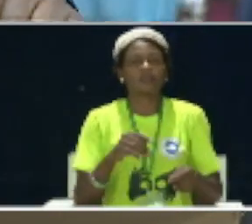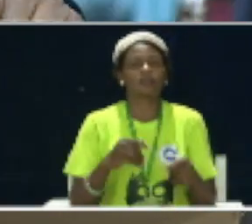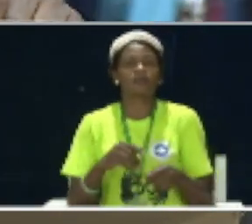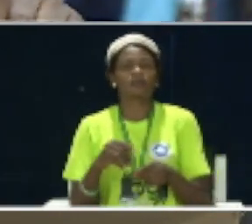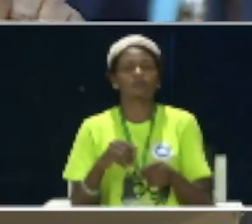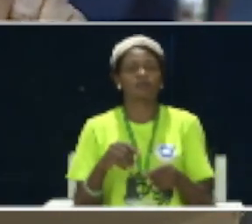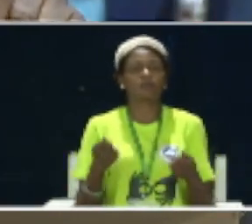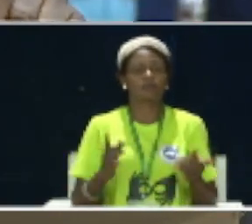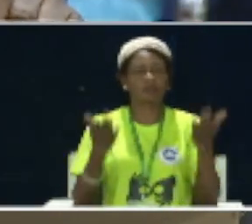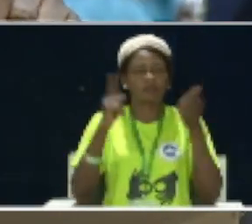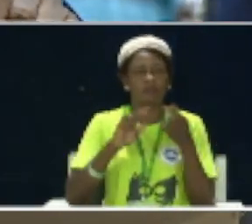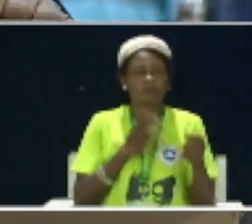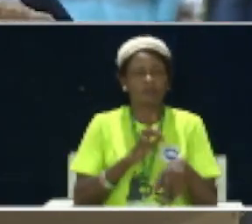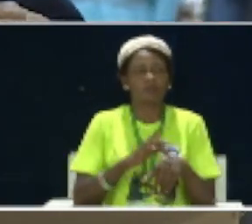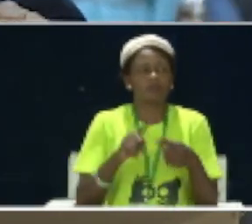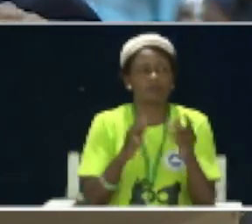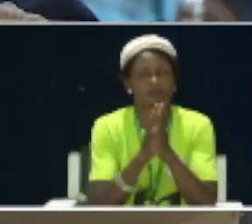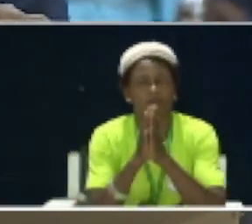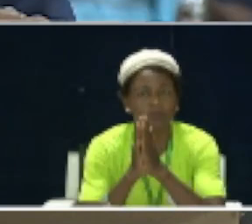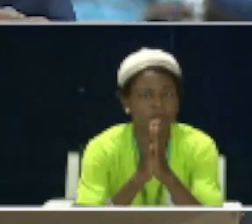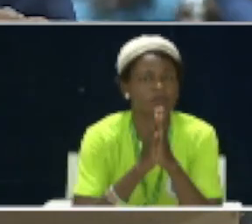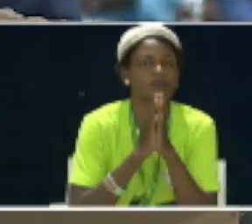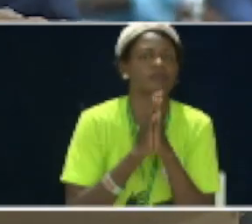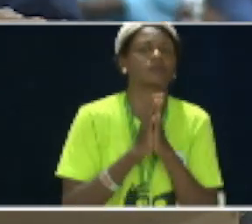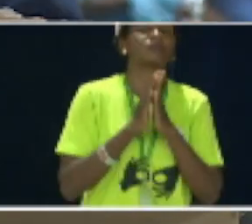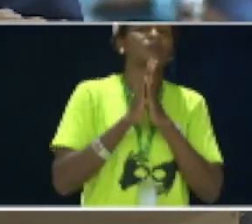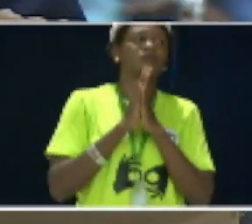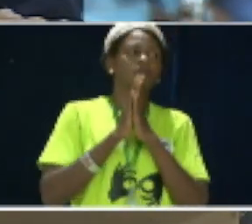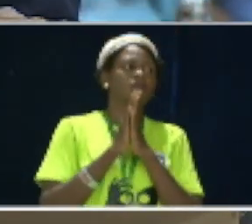feet to pray.